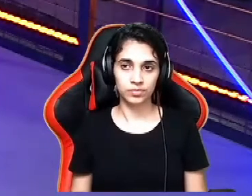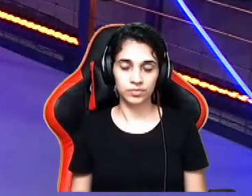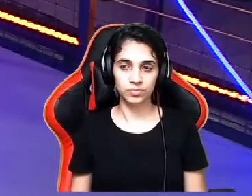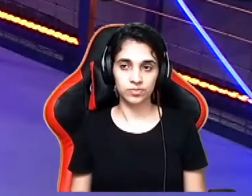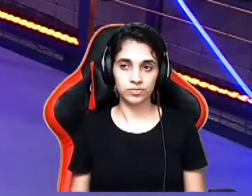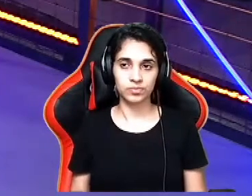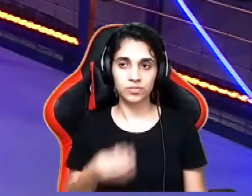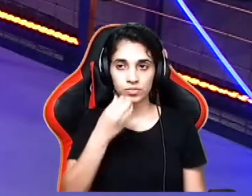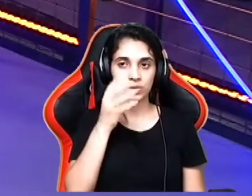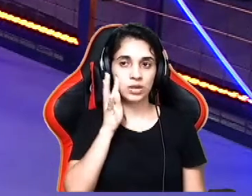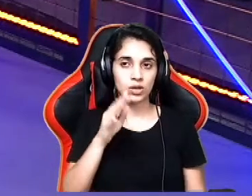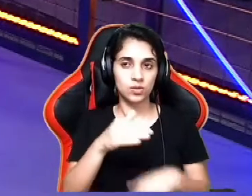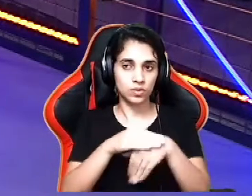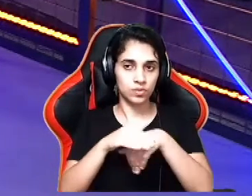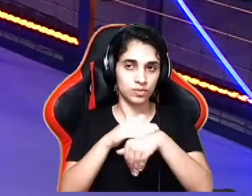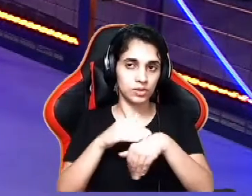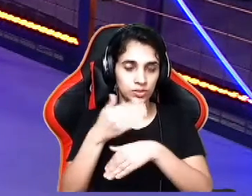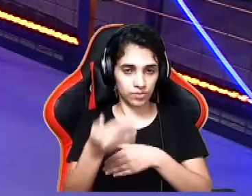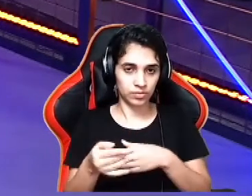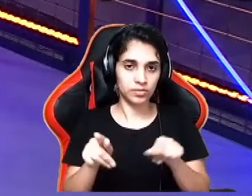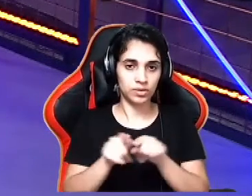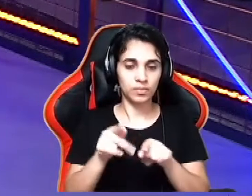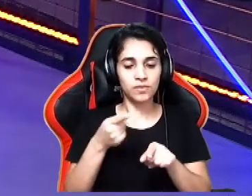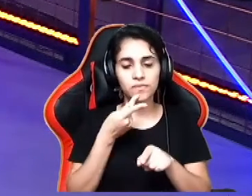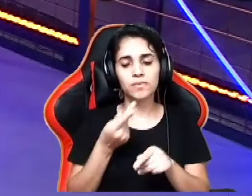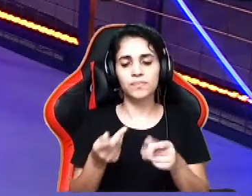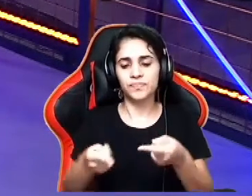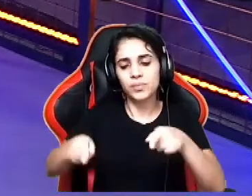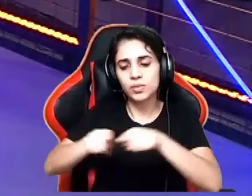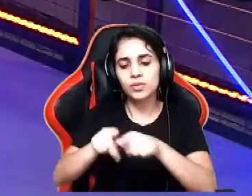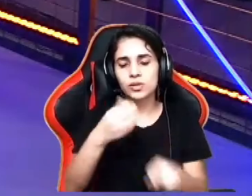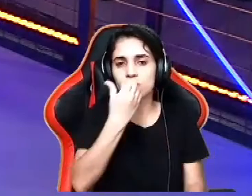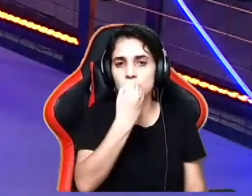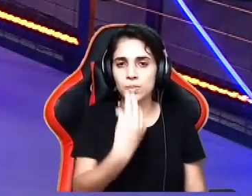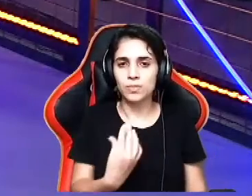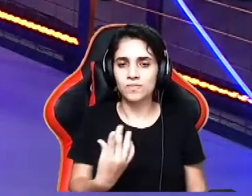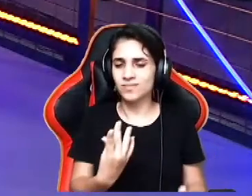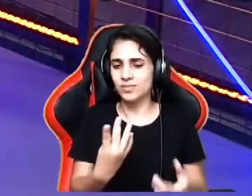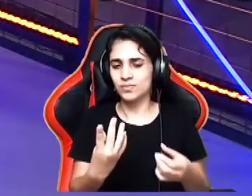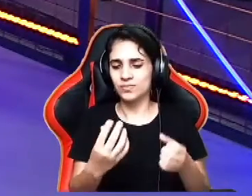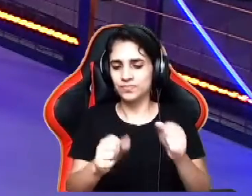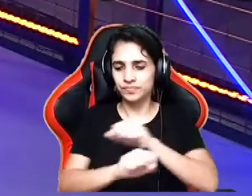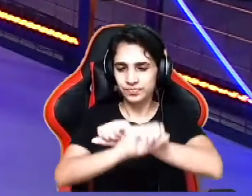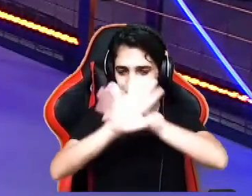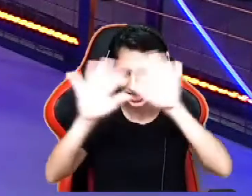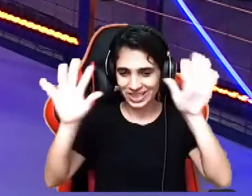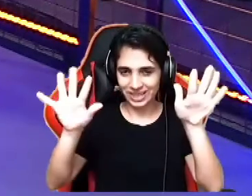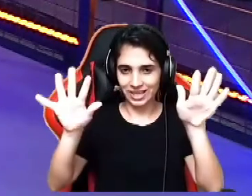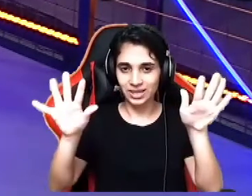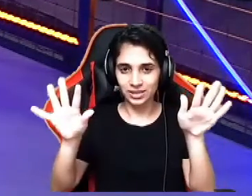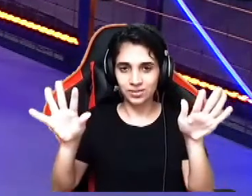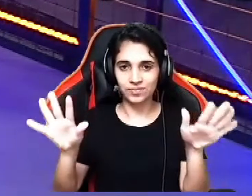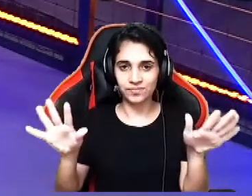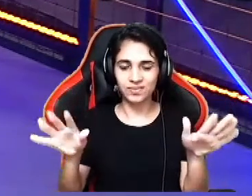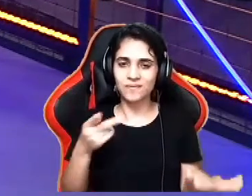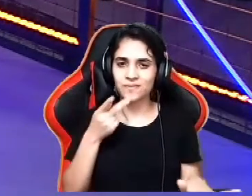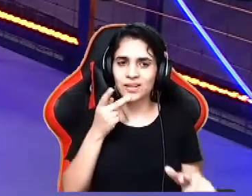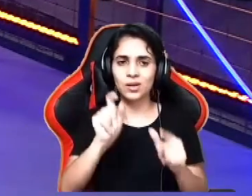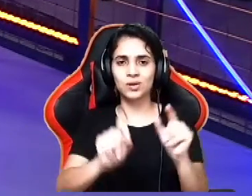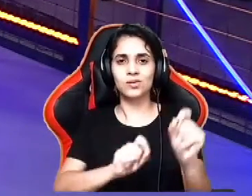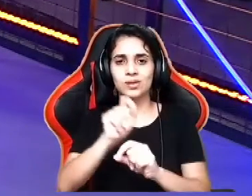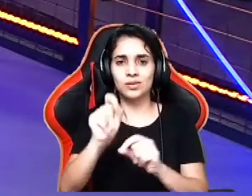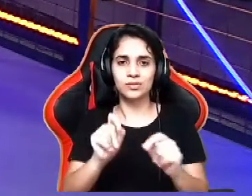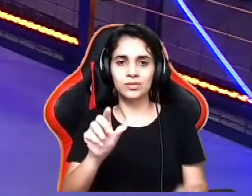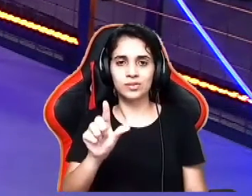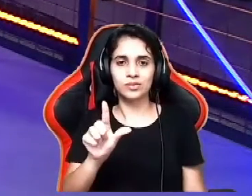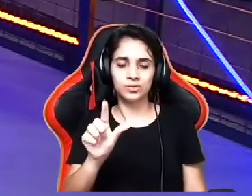you, folks. It's a pleasure being here talking to you and talking about this great partnership. But before, let's bring people up to speed.